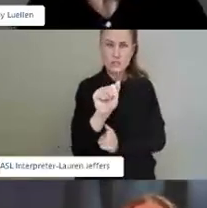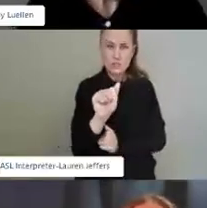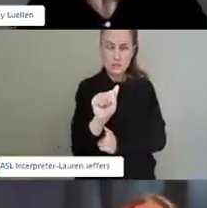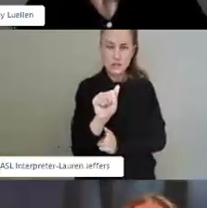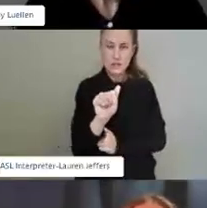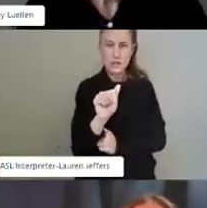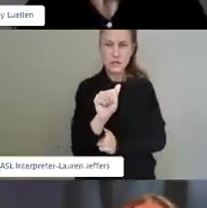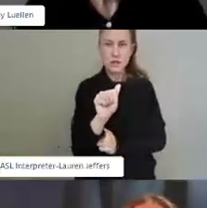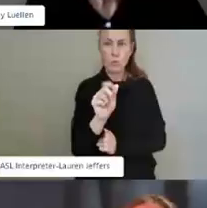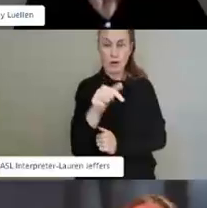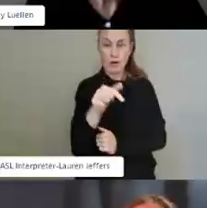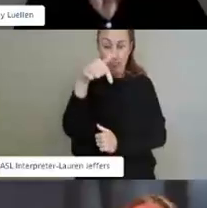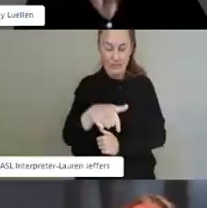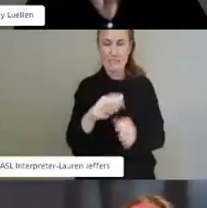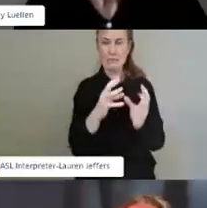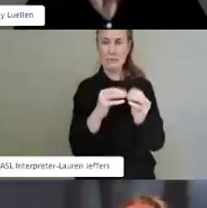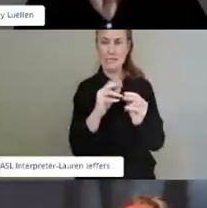is not accessible for?